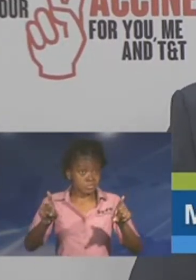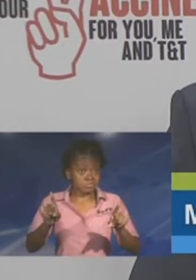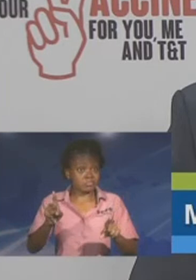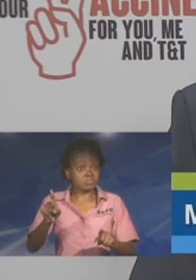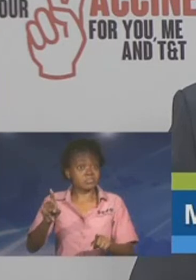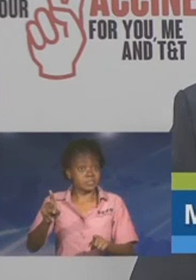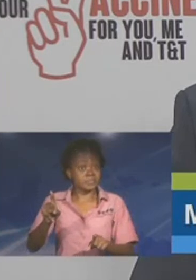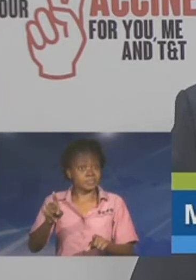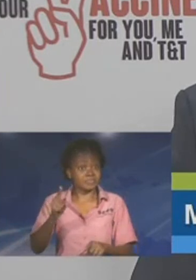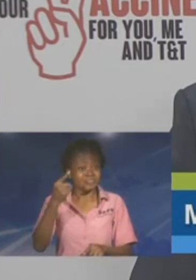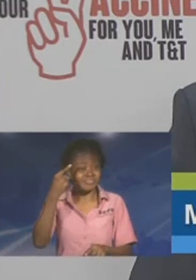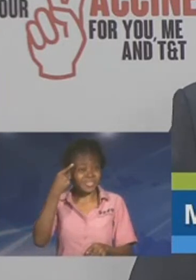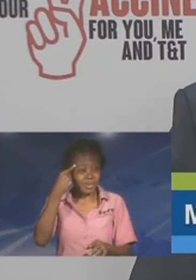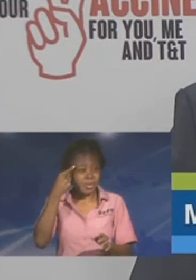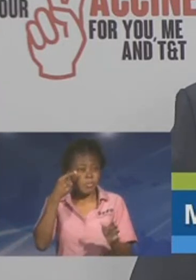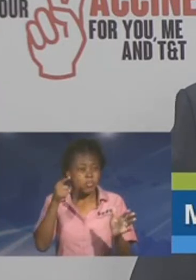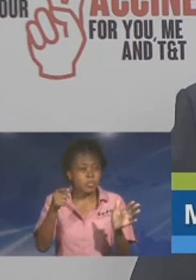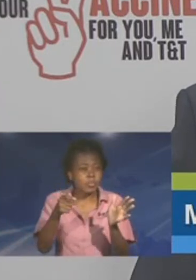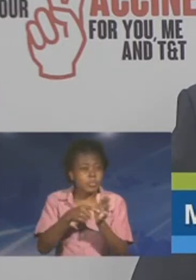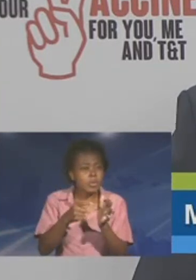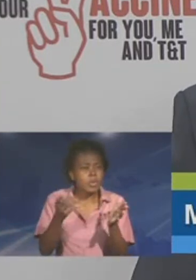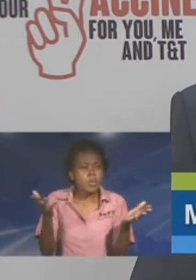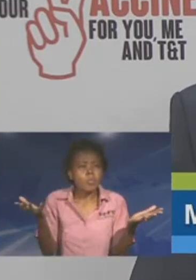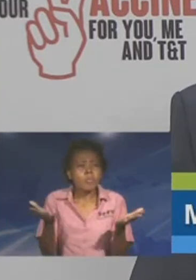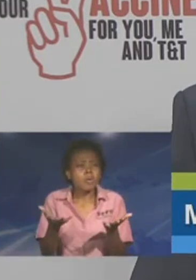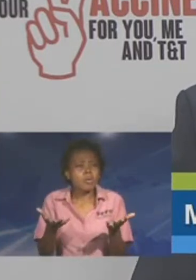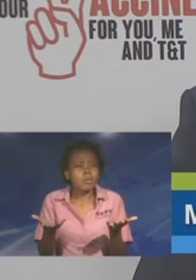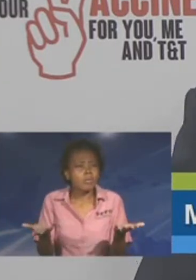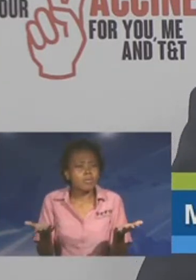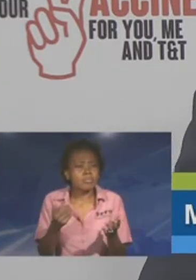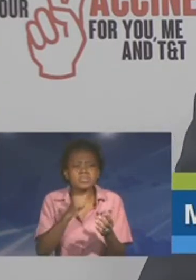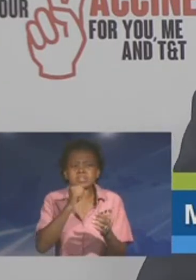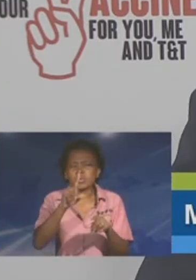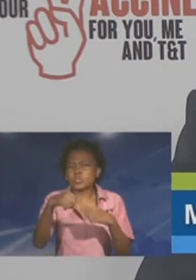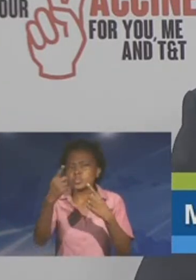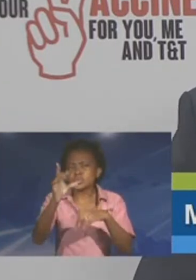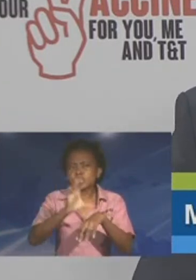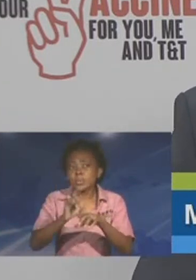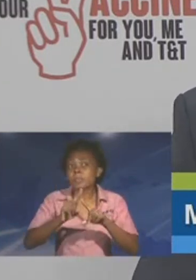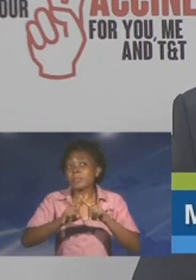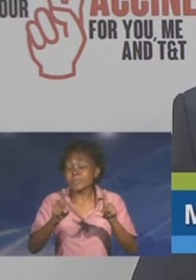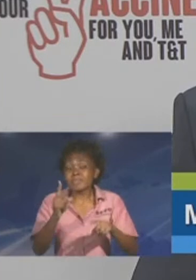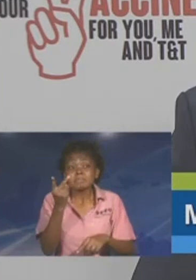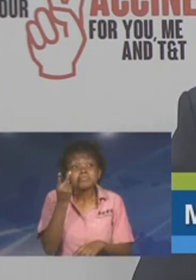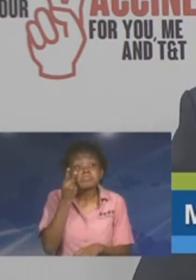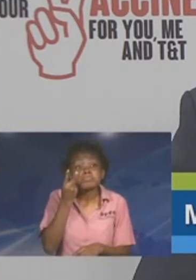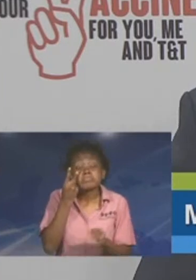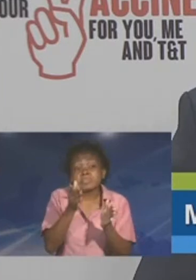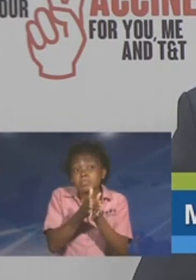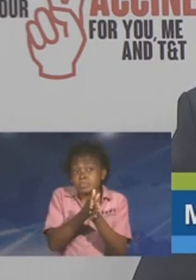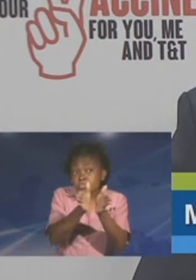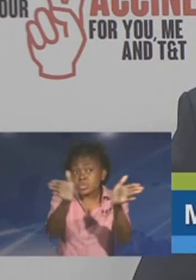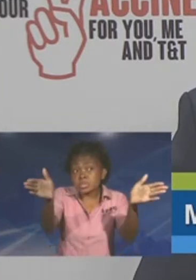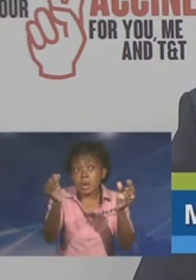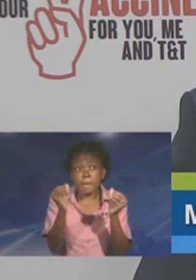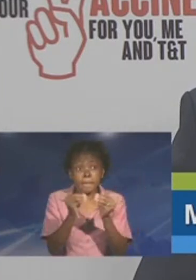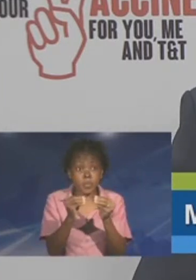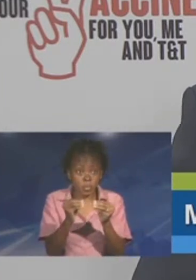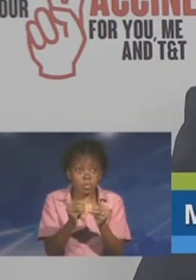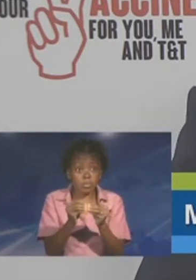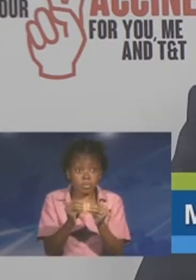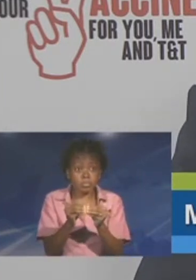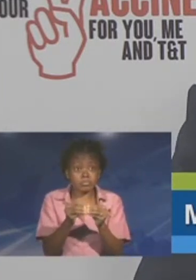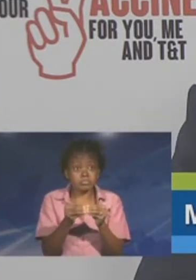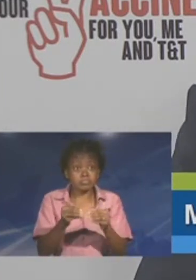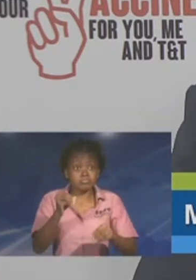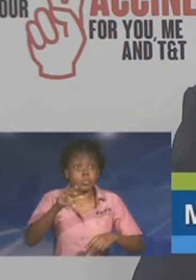yet, to be honest, but what we did notice in the public domain and streets, malls, supermarkets,